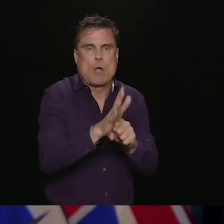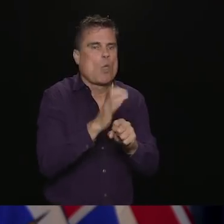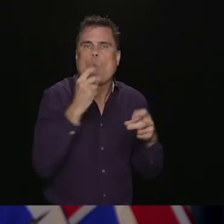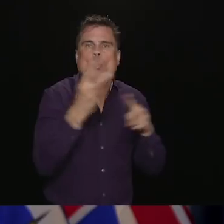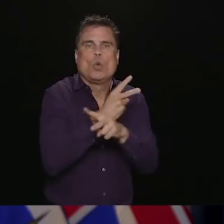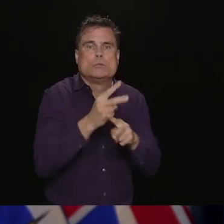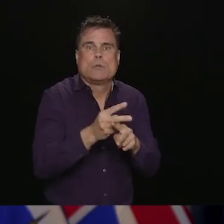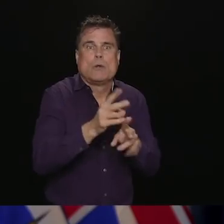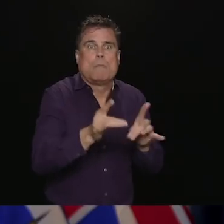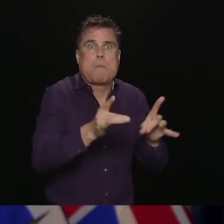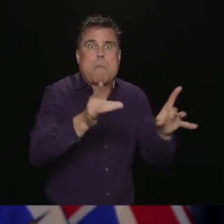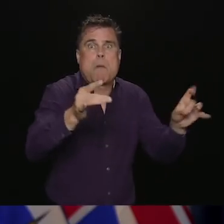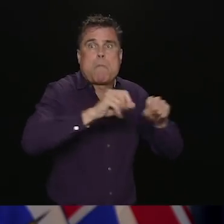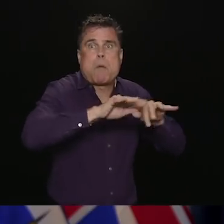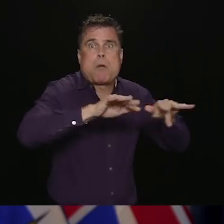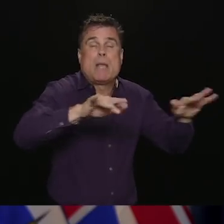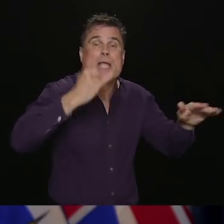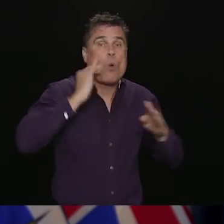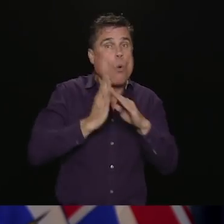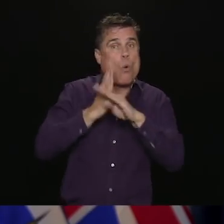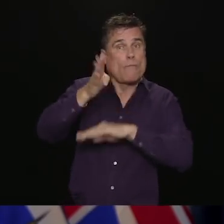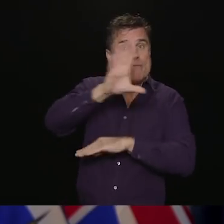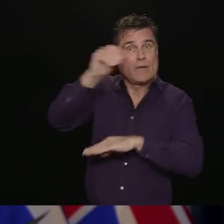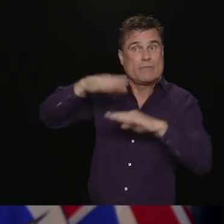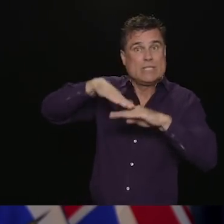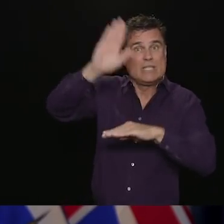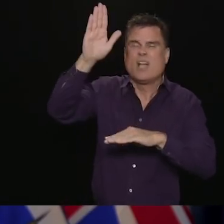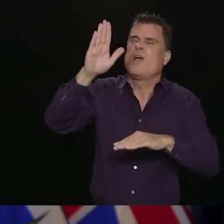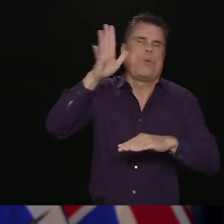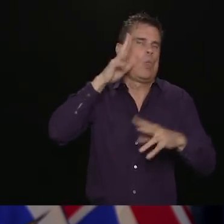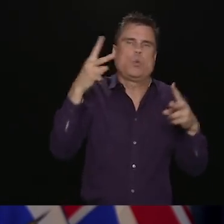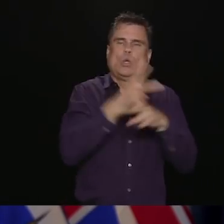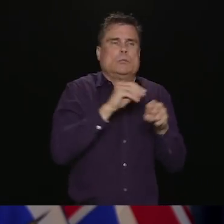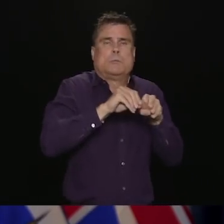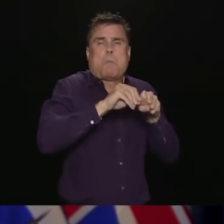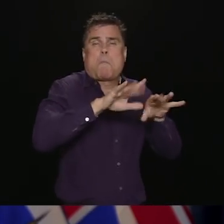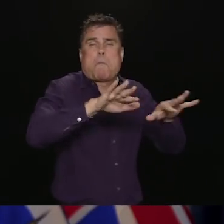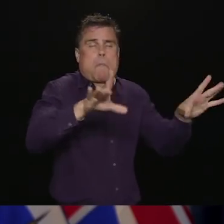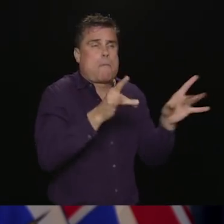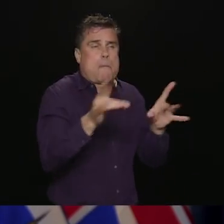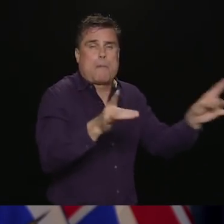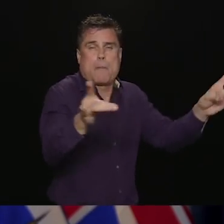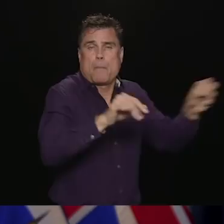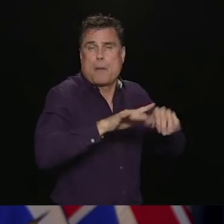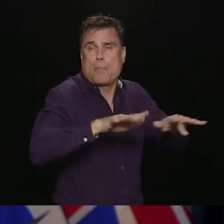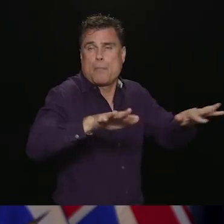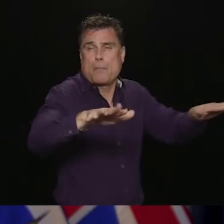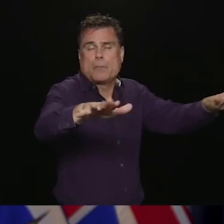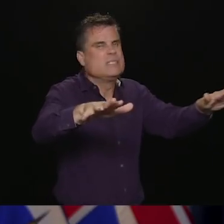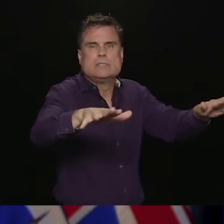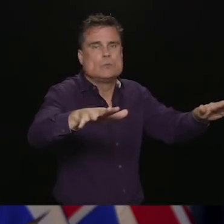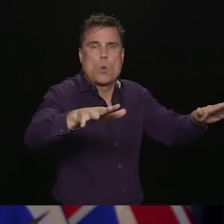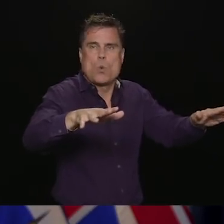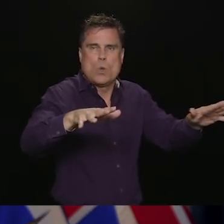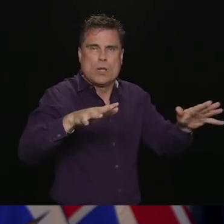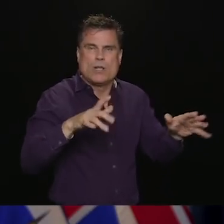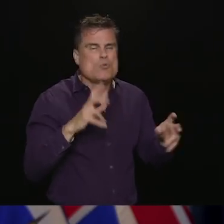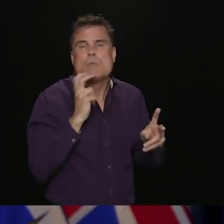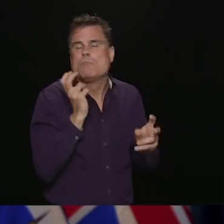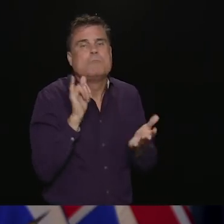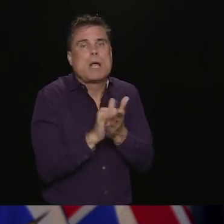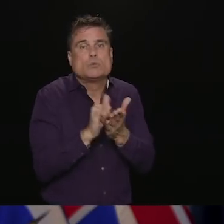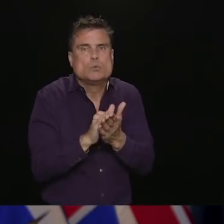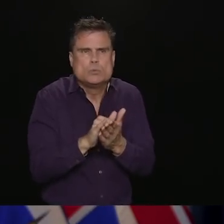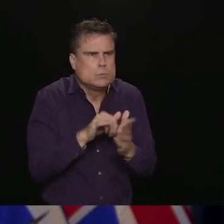physical space between people so that family units can be together, but you have the ability to separate out